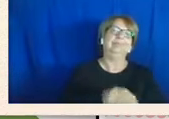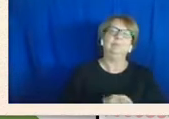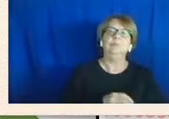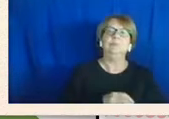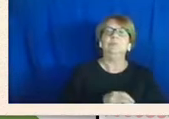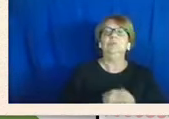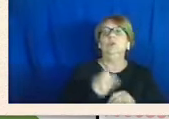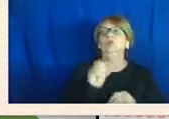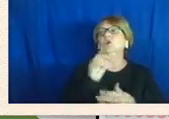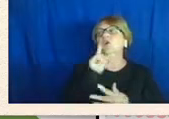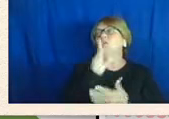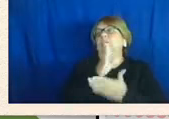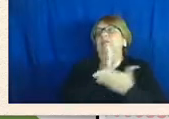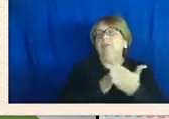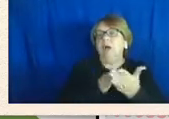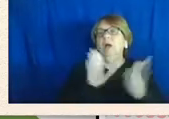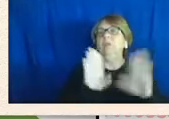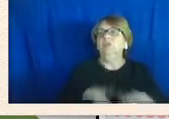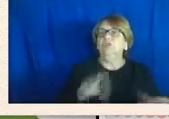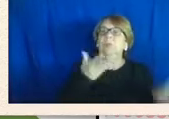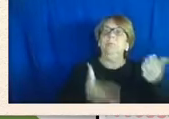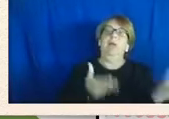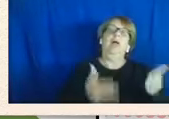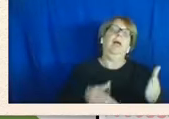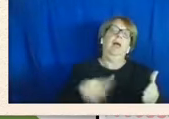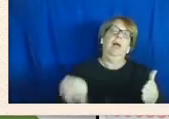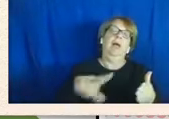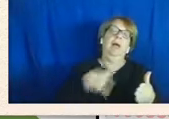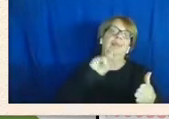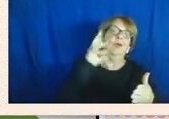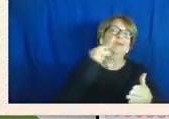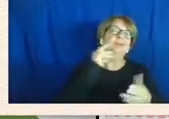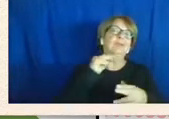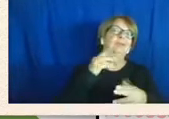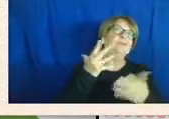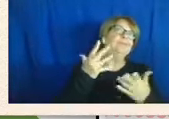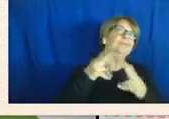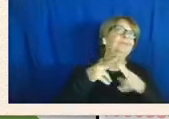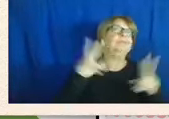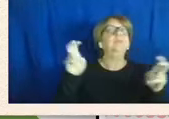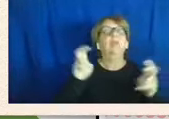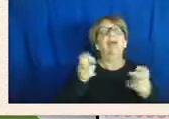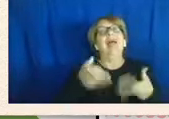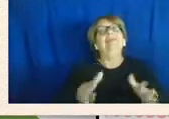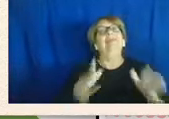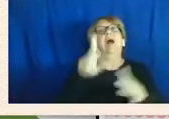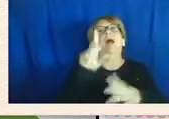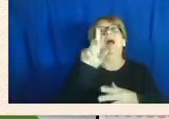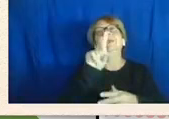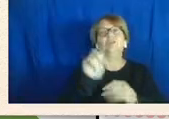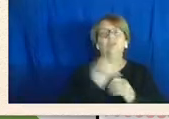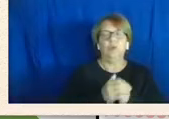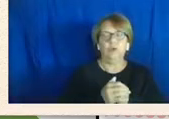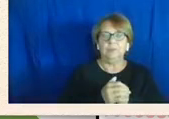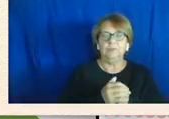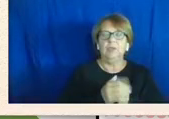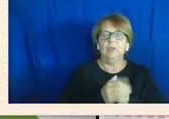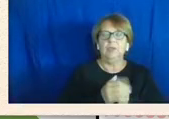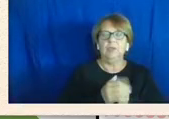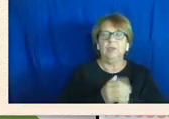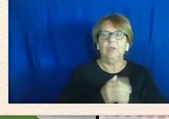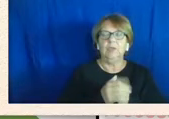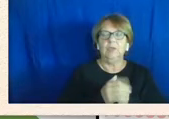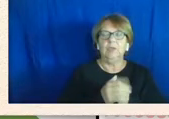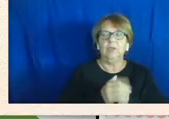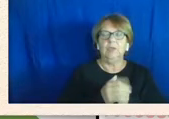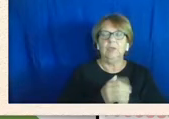they may be experiencing what we could think of as an anxiety disorder. And we don't really know yet what the frequency of different